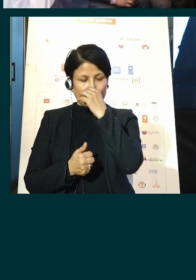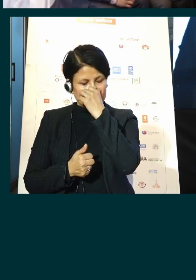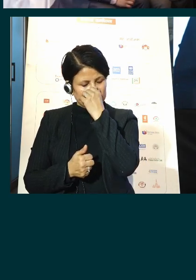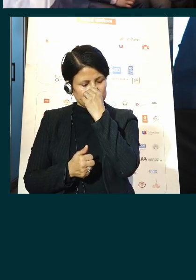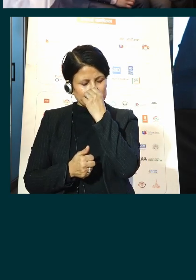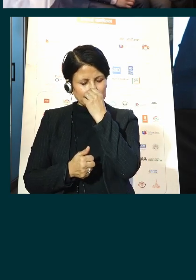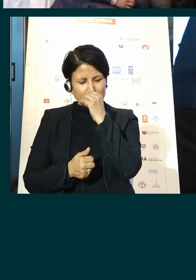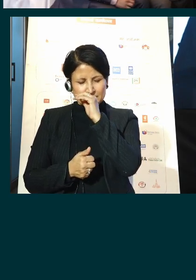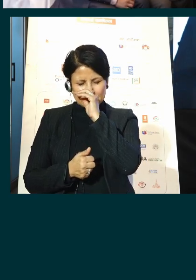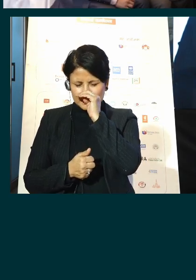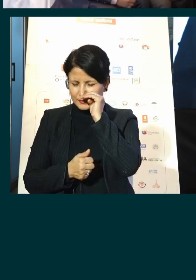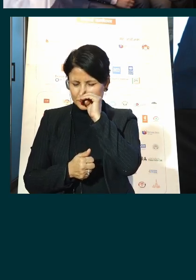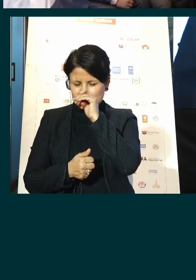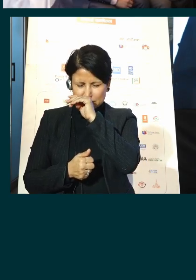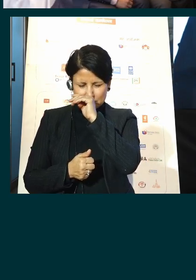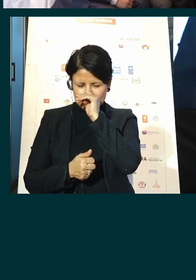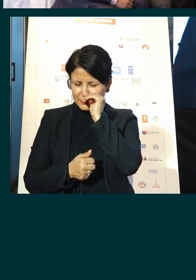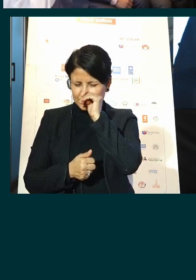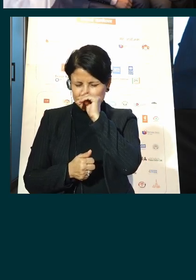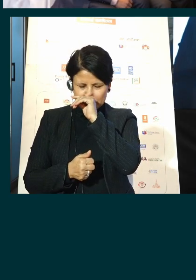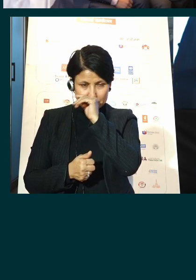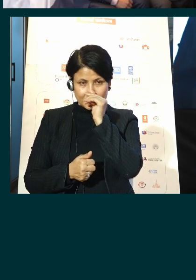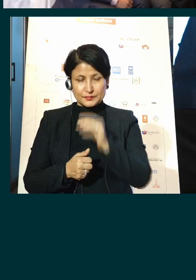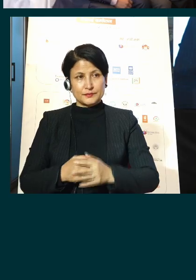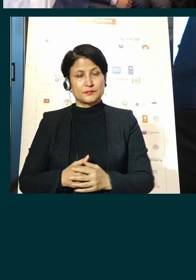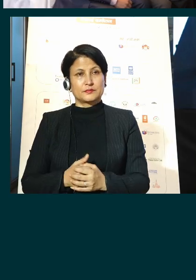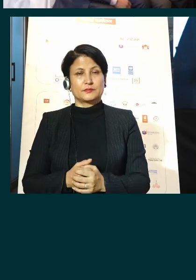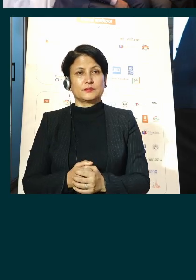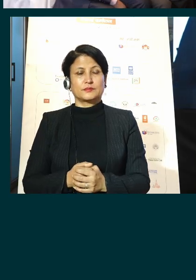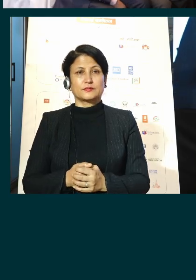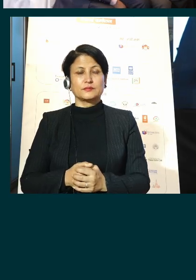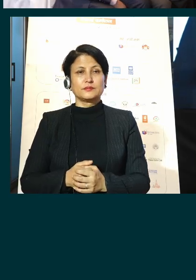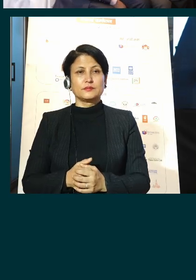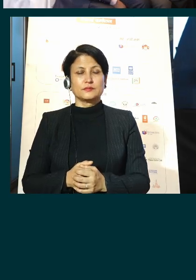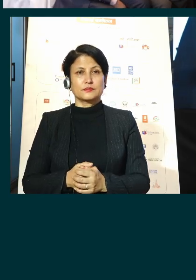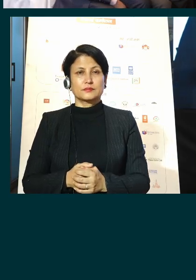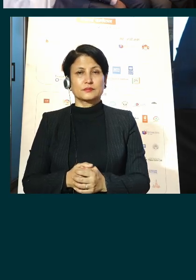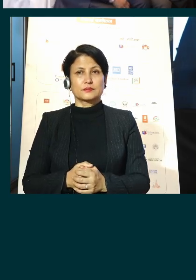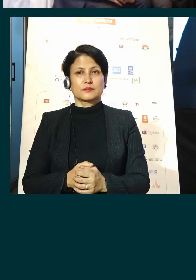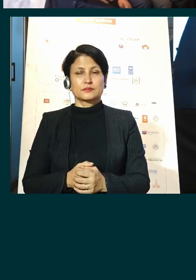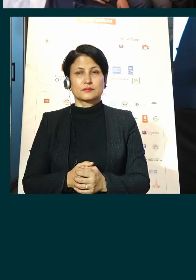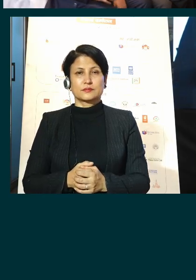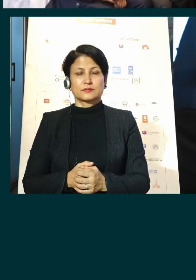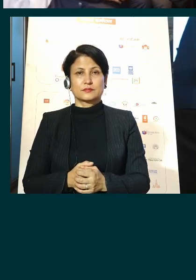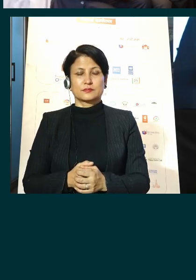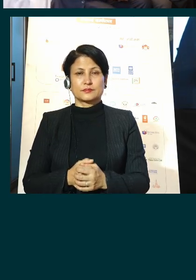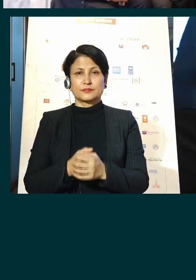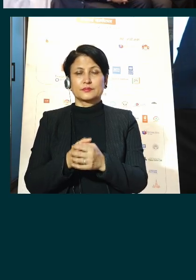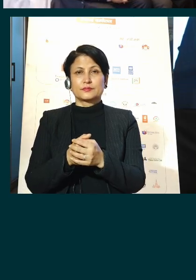chaupadi to menstrual discrimination, given the fact that menstrual discrimination, chaupadi is